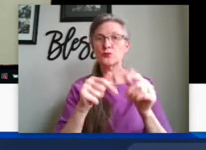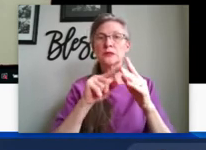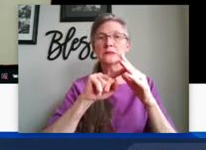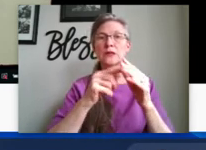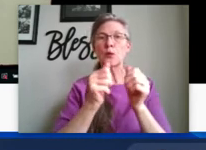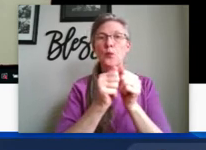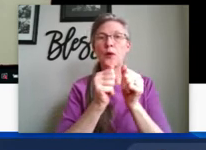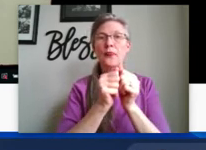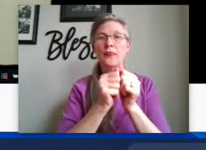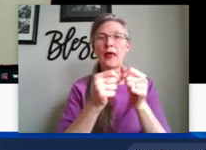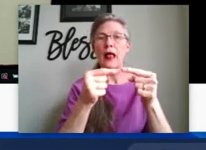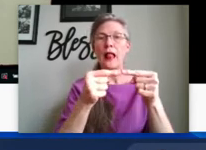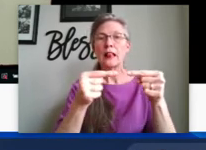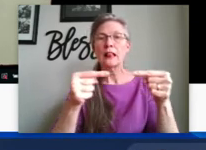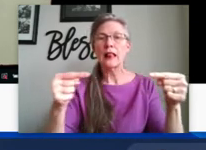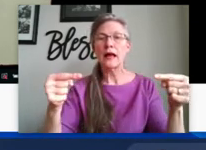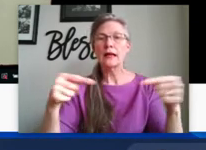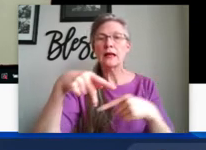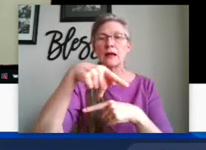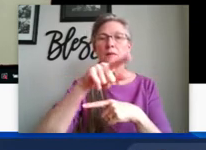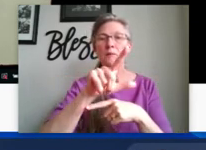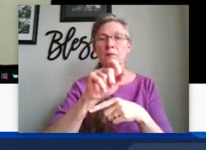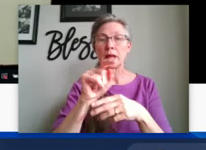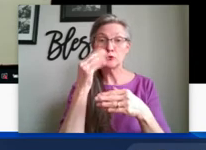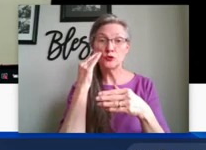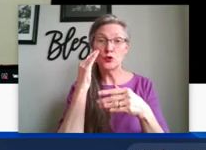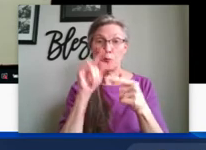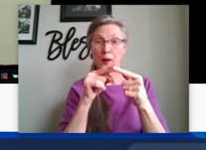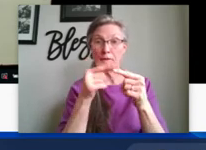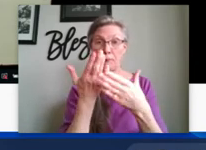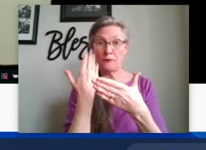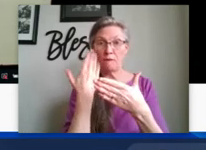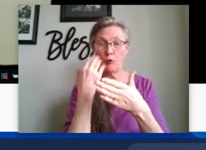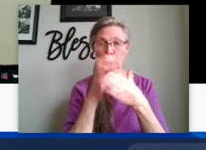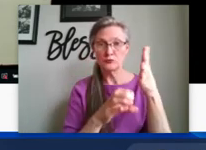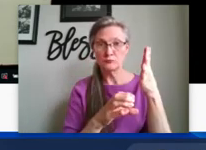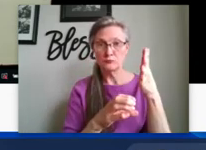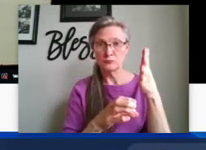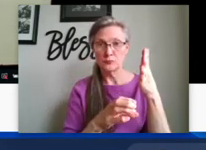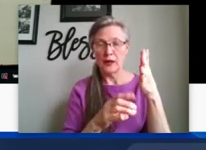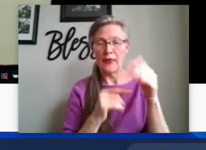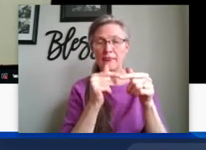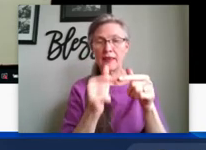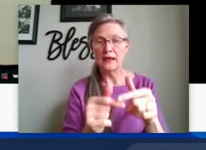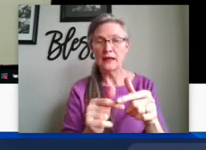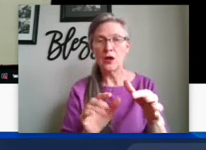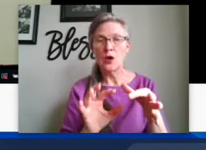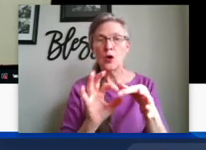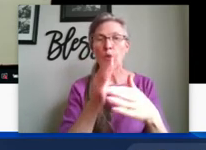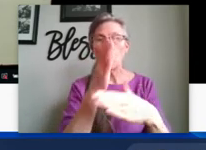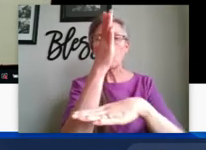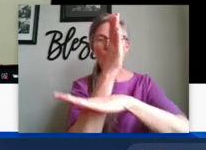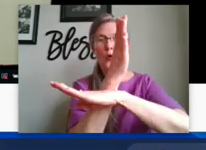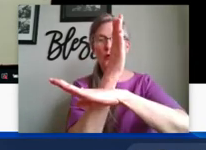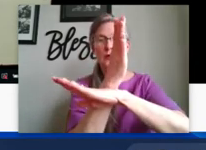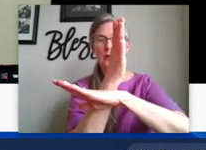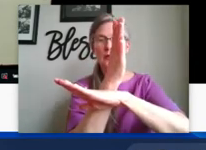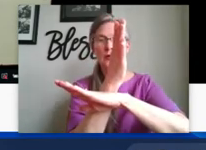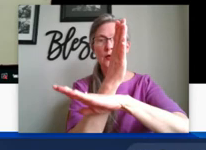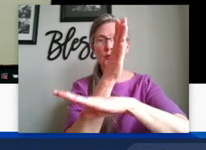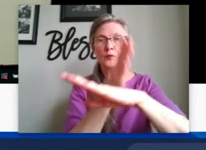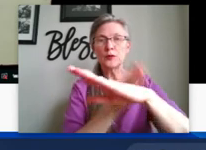off with line plots, which you're familiar with from our previous chapter. We'll move into coordinate grids, so thinking about plotting